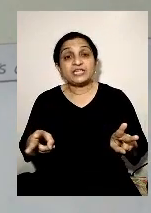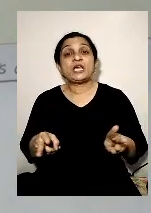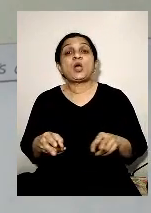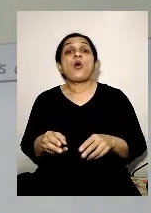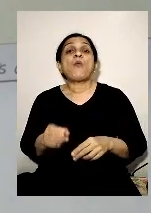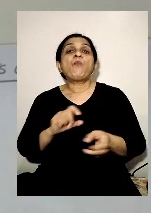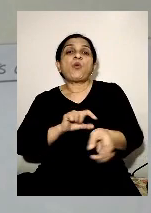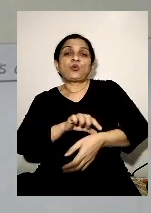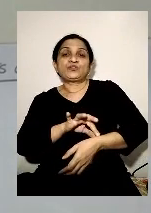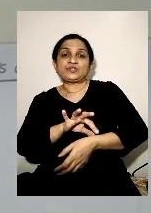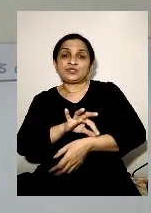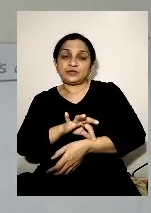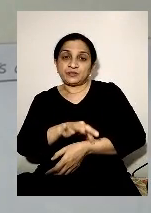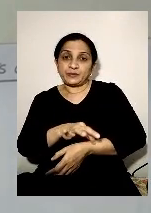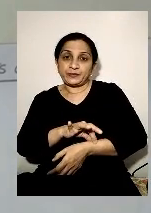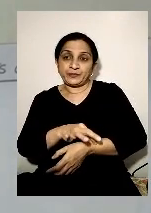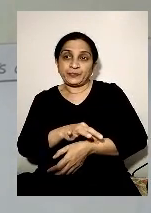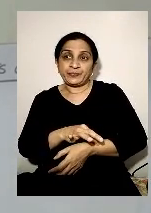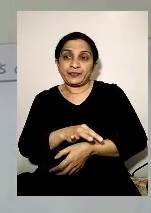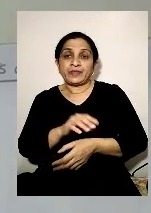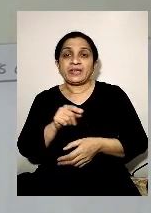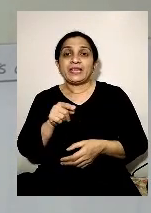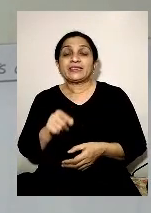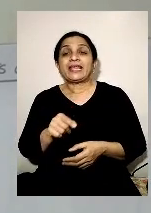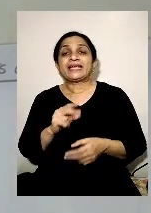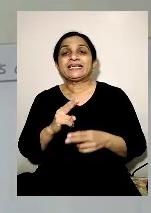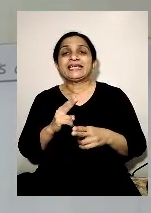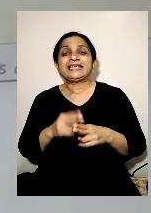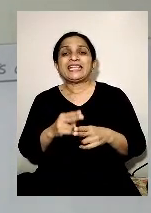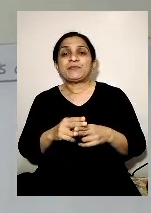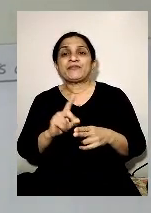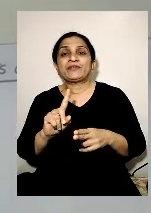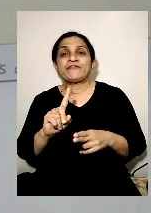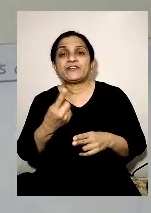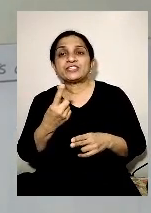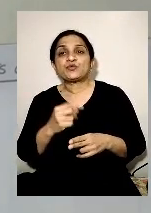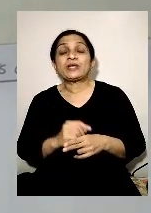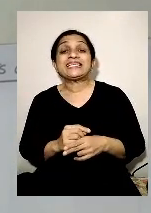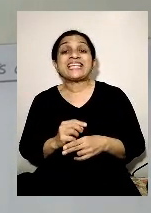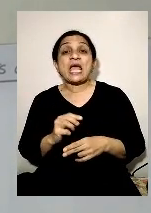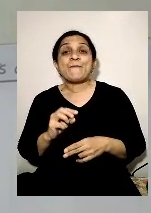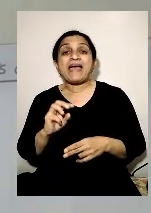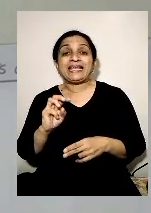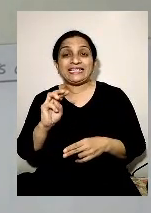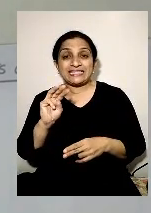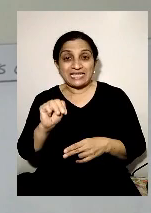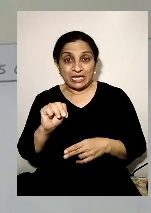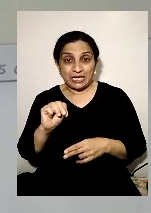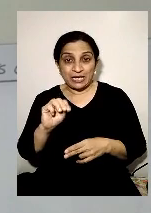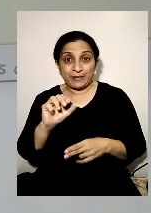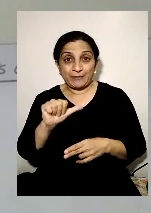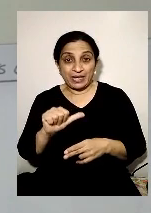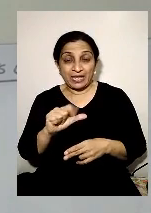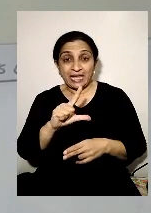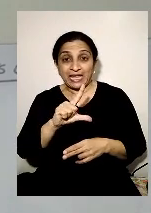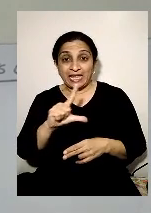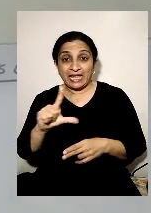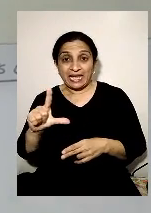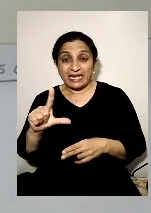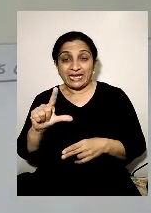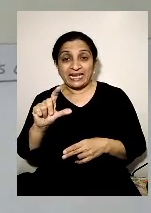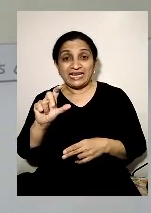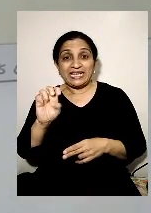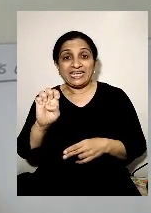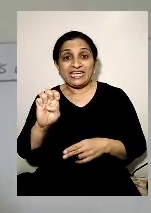as the malleus just in the form of a hammer okay just do a little bit of bend here and